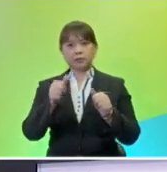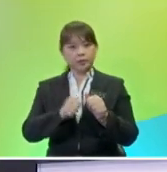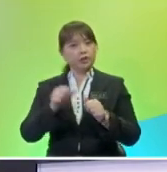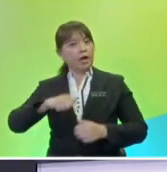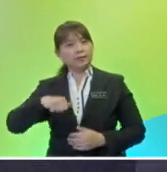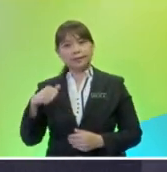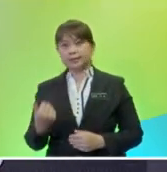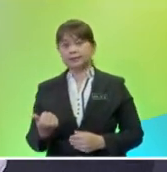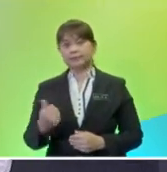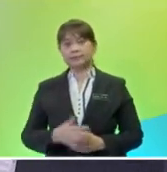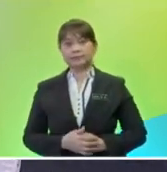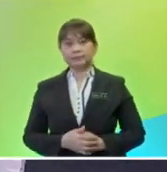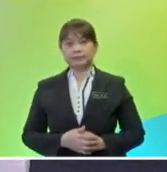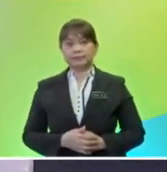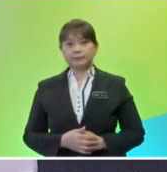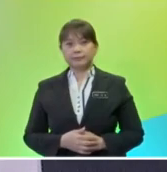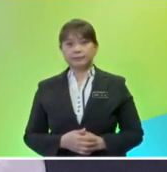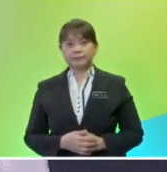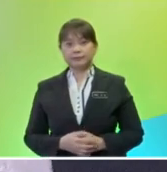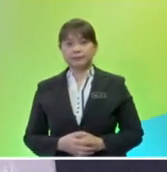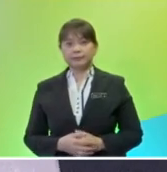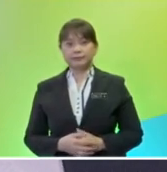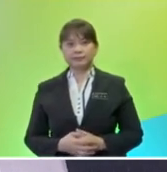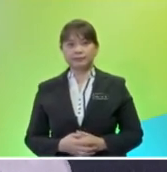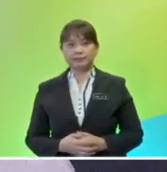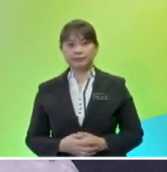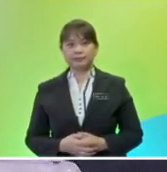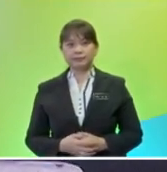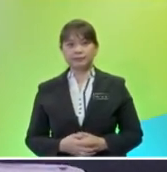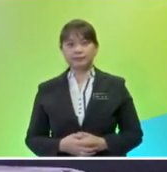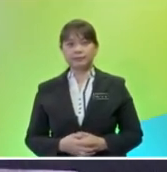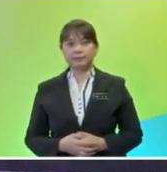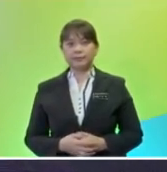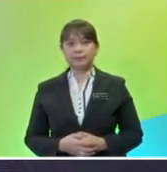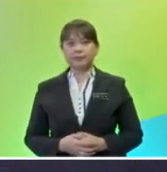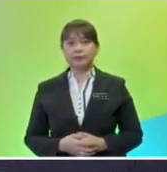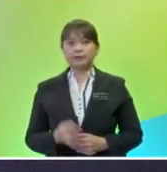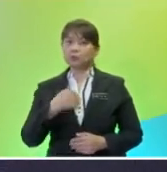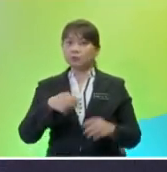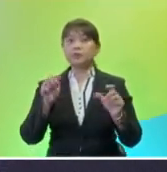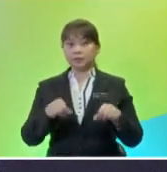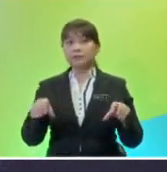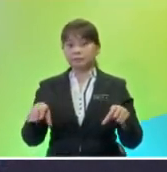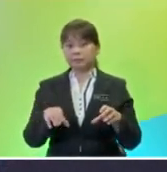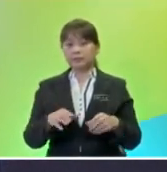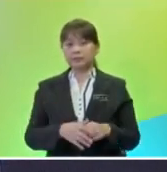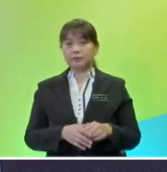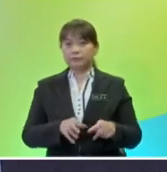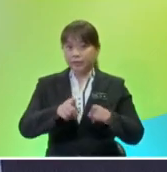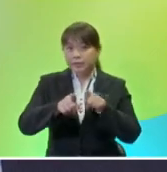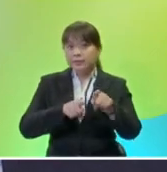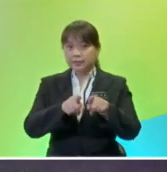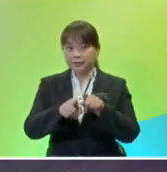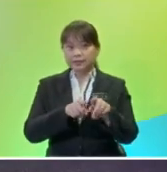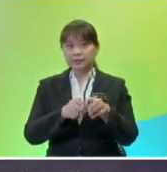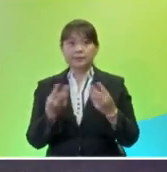Actually, we can make a race out of this, right? We can! Do you want a race or later? It's fine. Okay, and